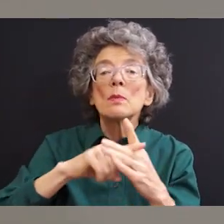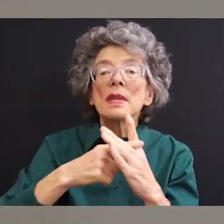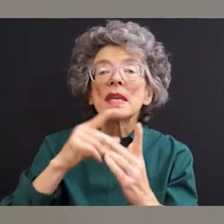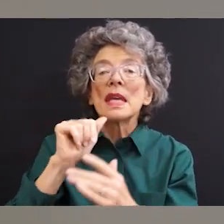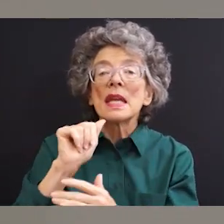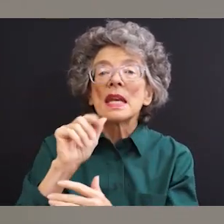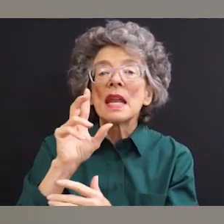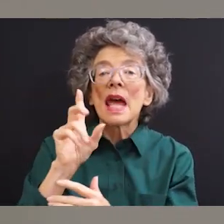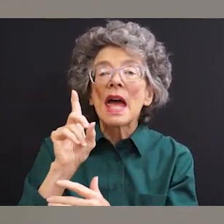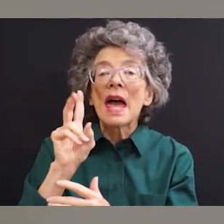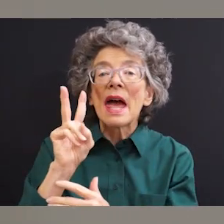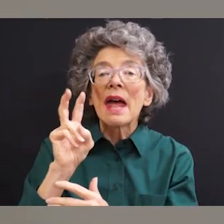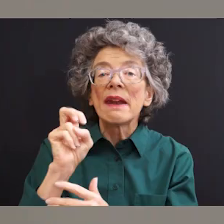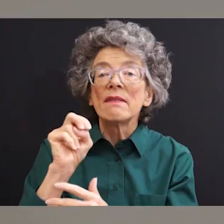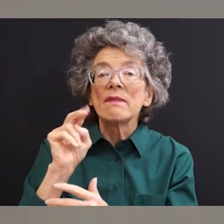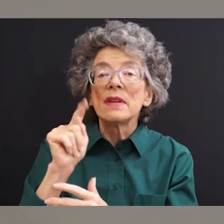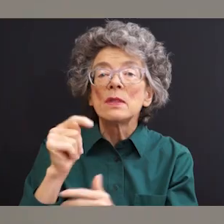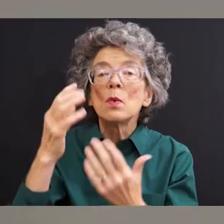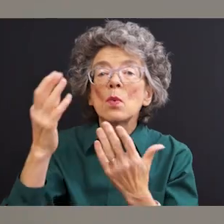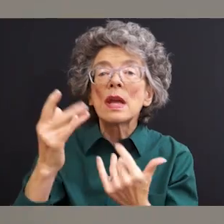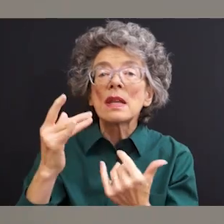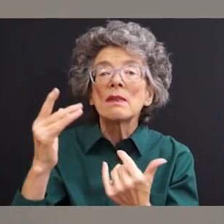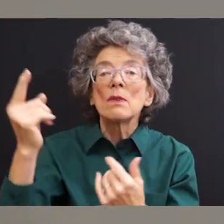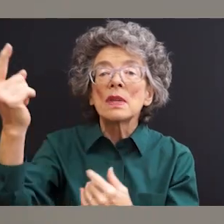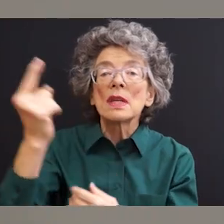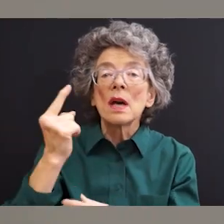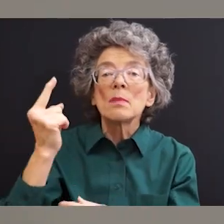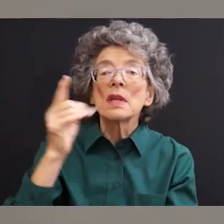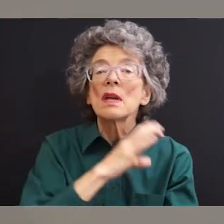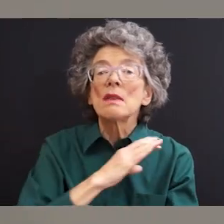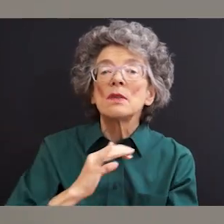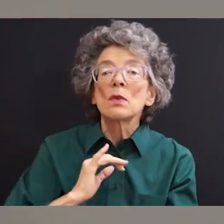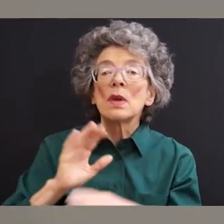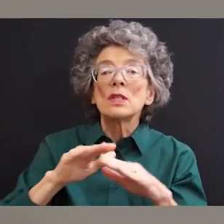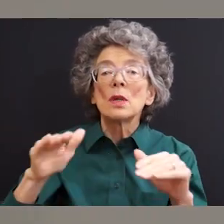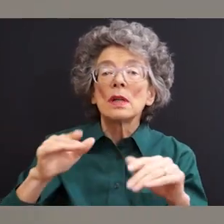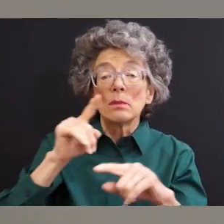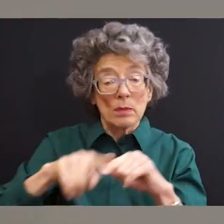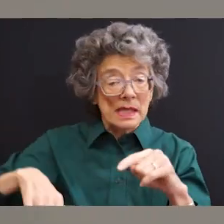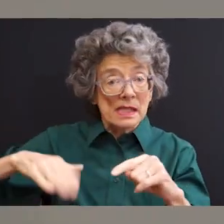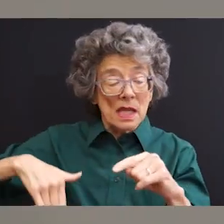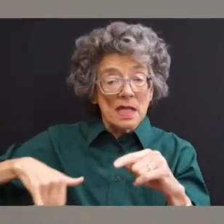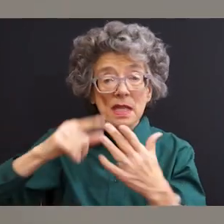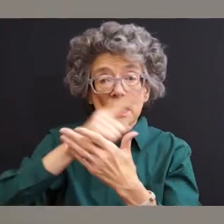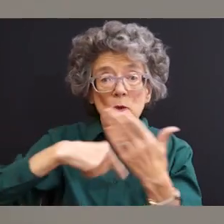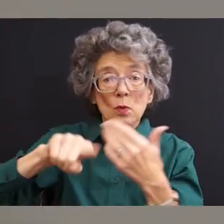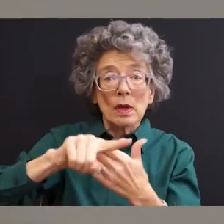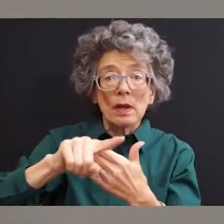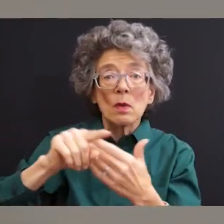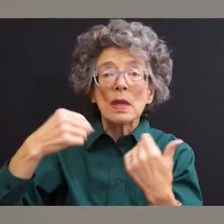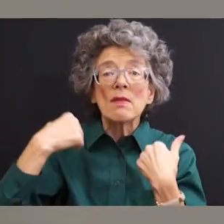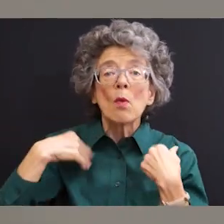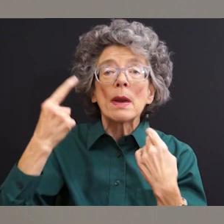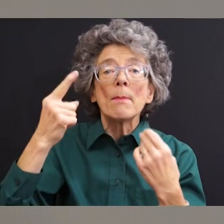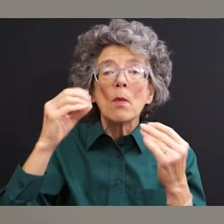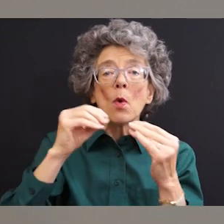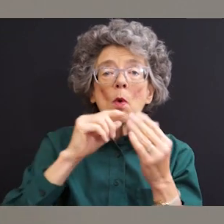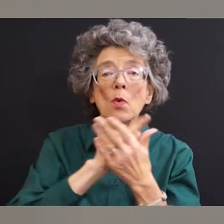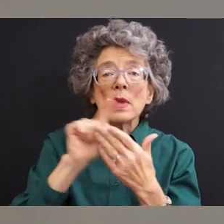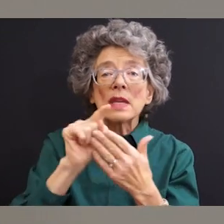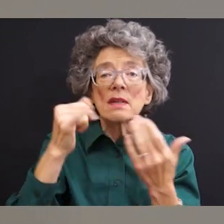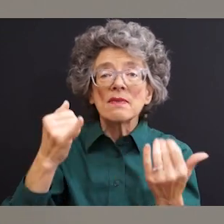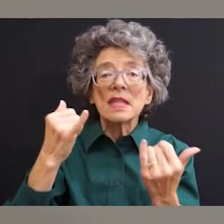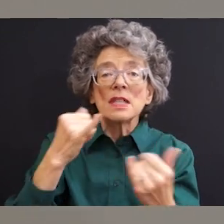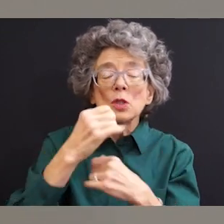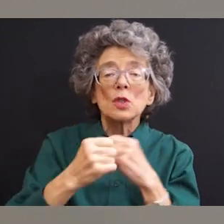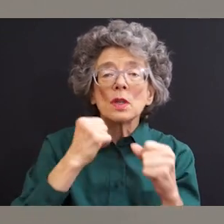for the coming of the Christ child. But it isn't next week yet. We have one more week of this year. Looking back